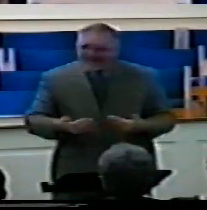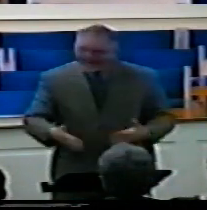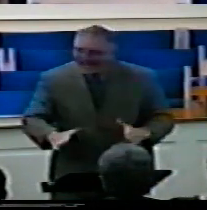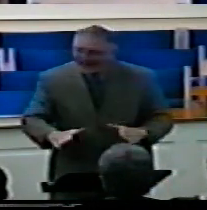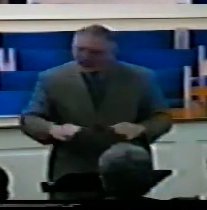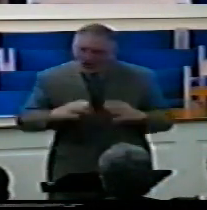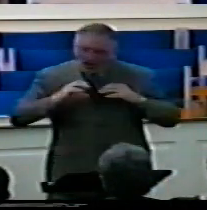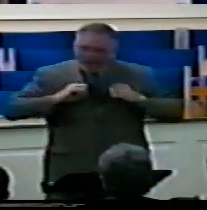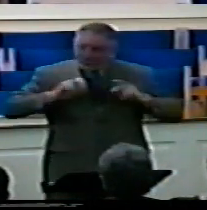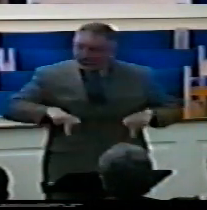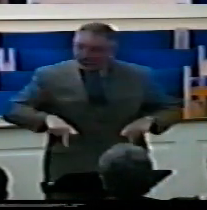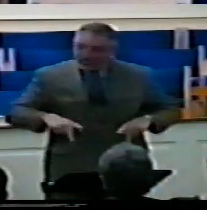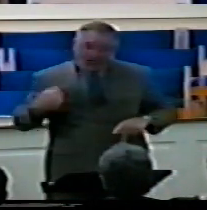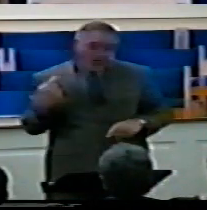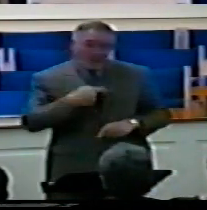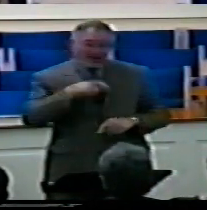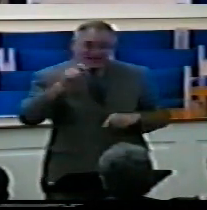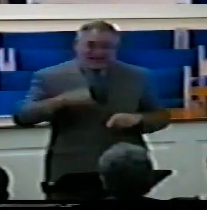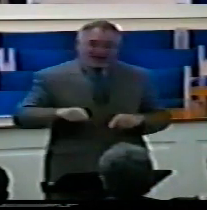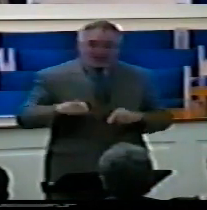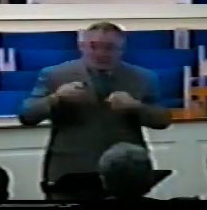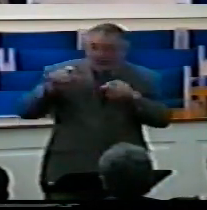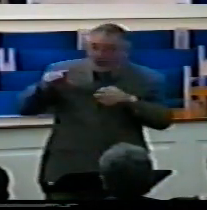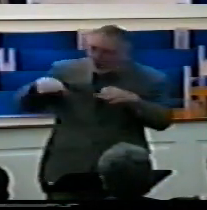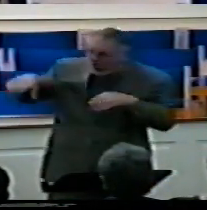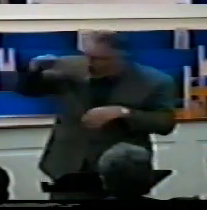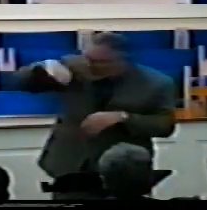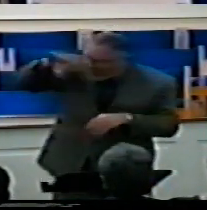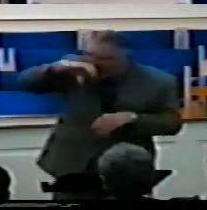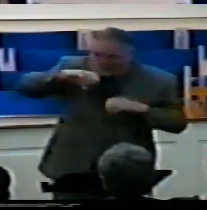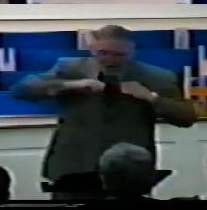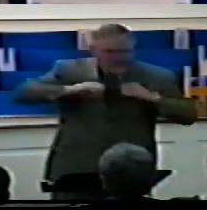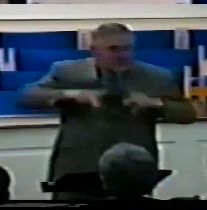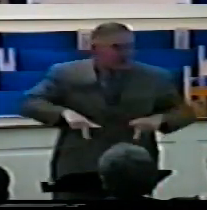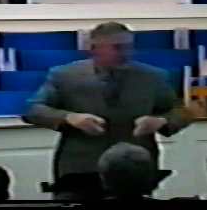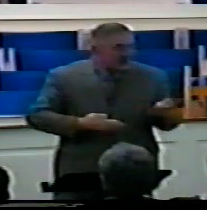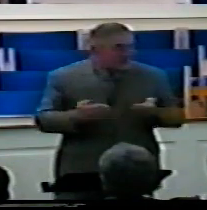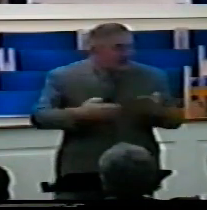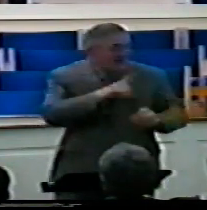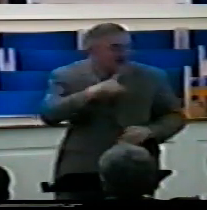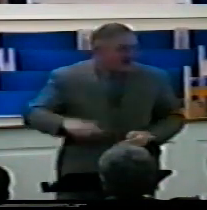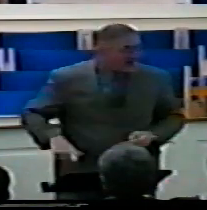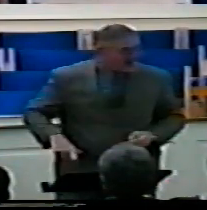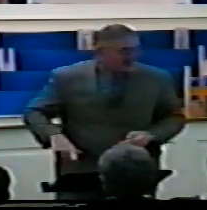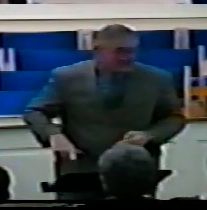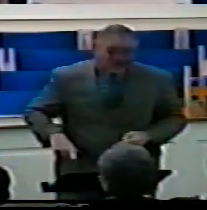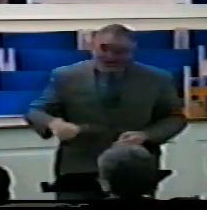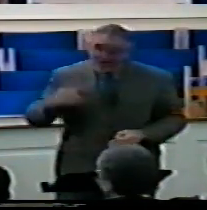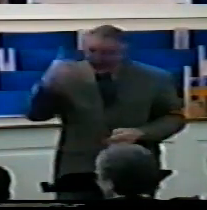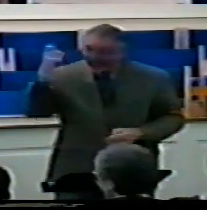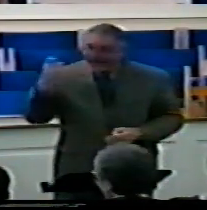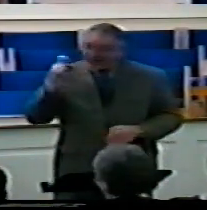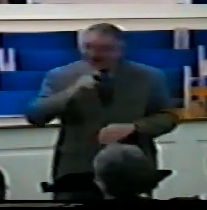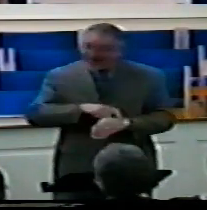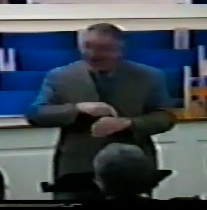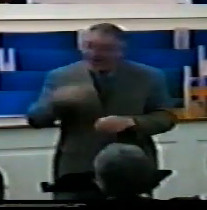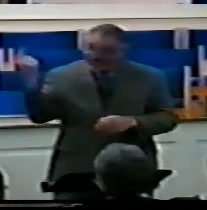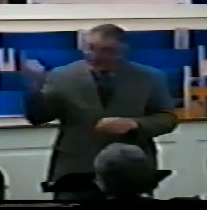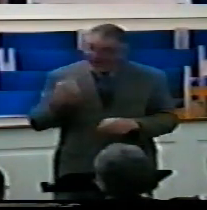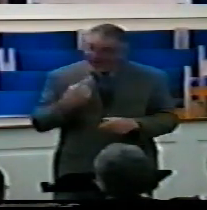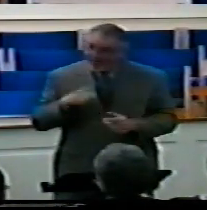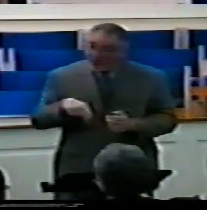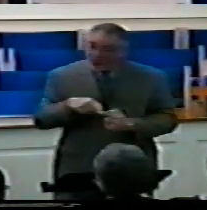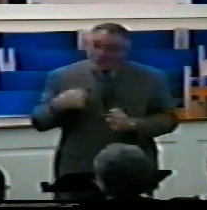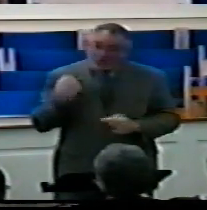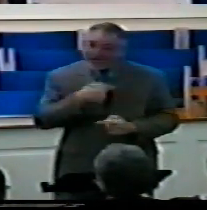opportunity. We need to be seeking the opportunities to serve the Lord. We need to be seeking them. Why? Because the time is coming when we're